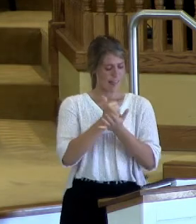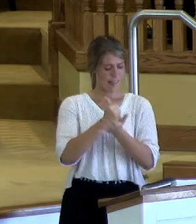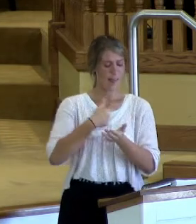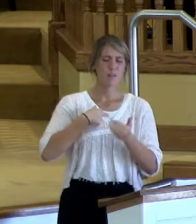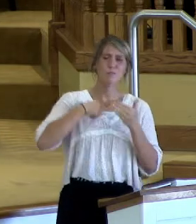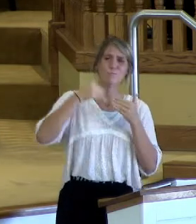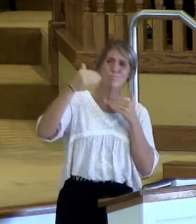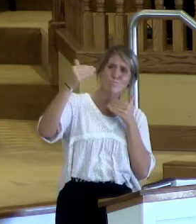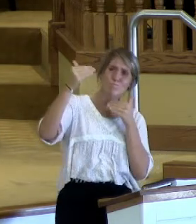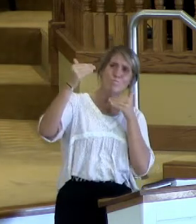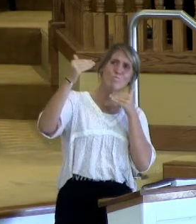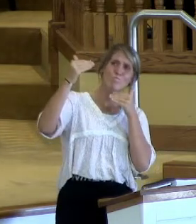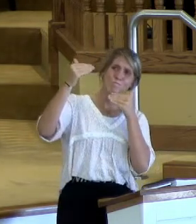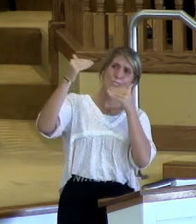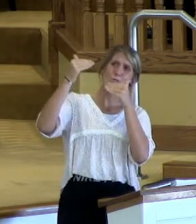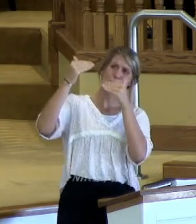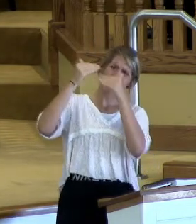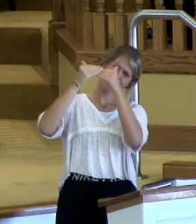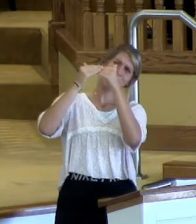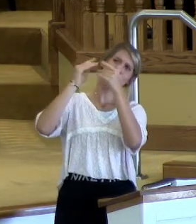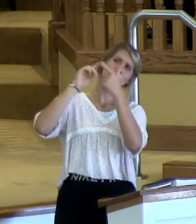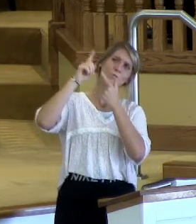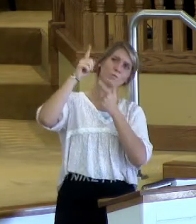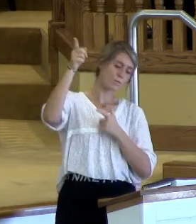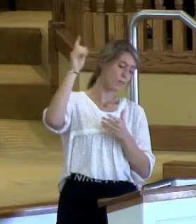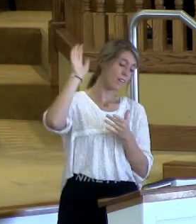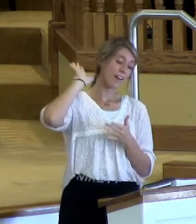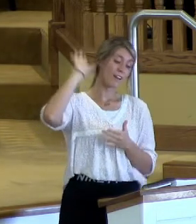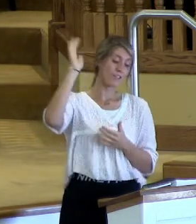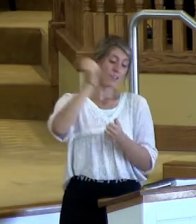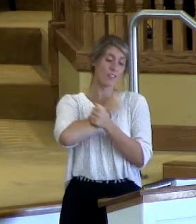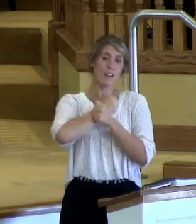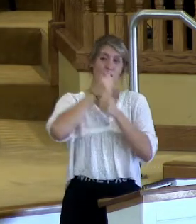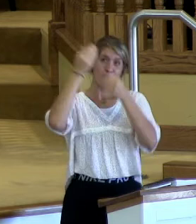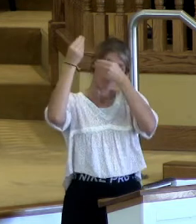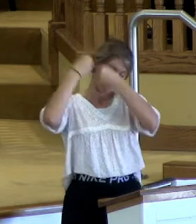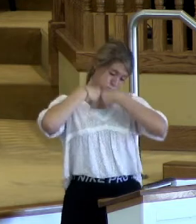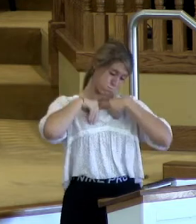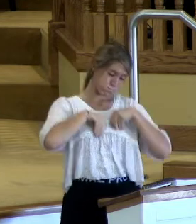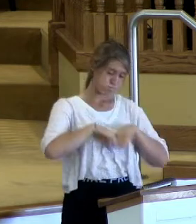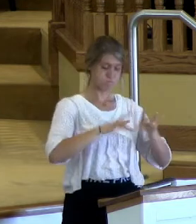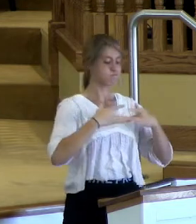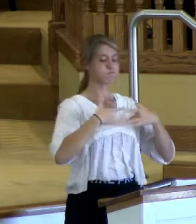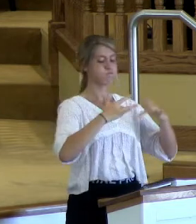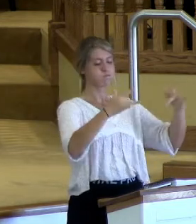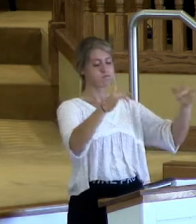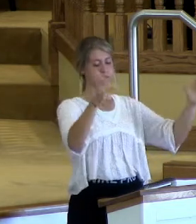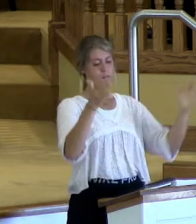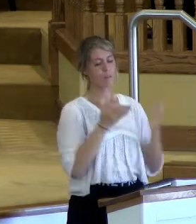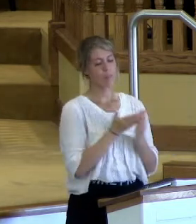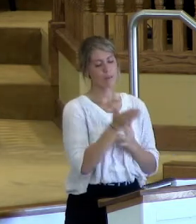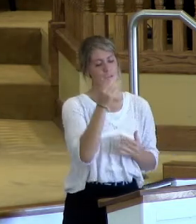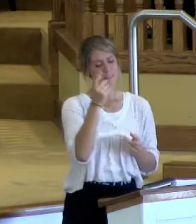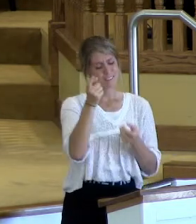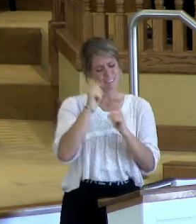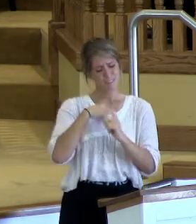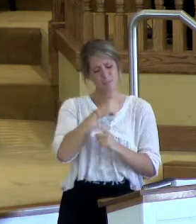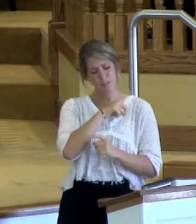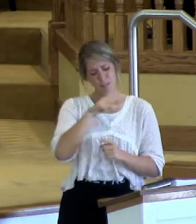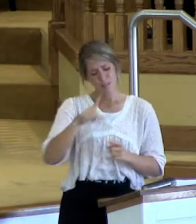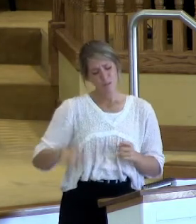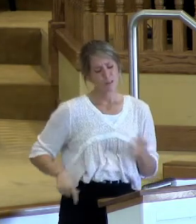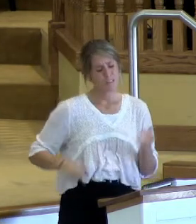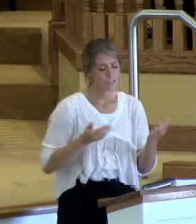heart. Help me draw so close to you that your love comes shining through. Give